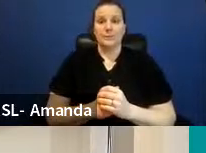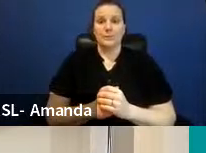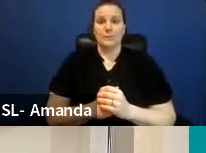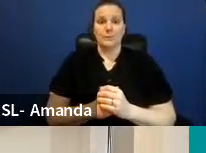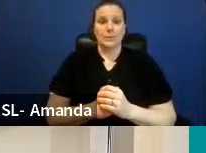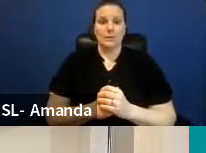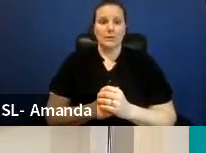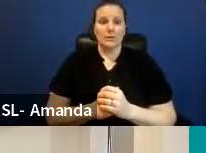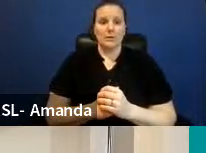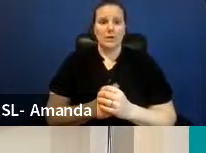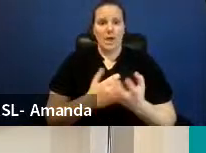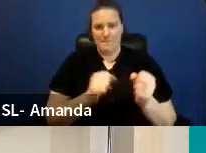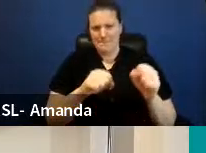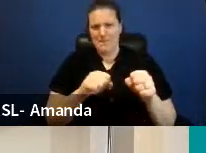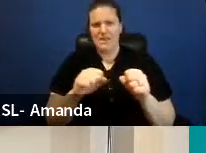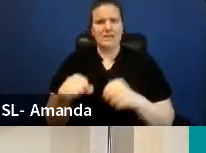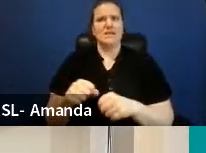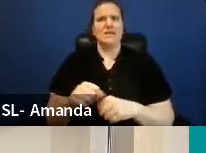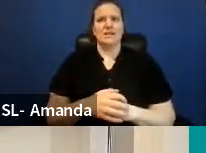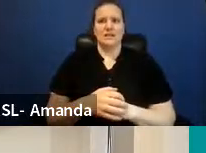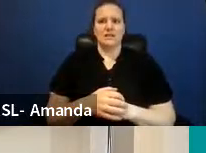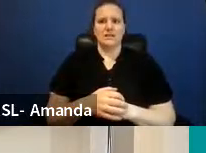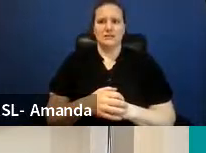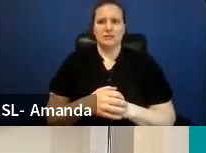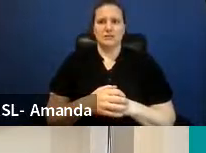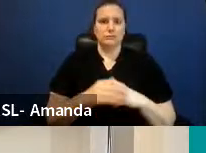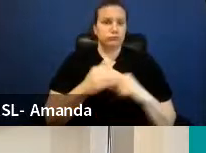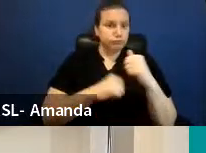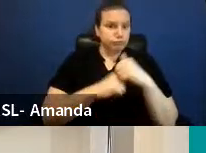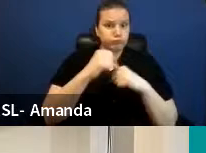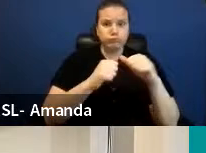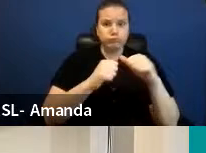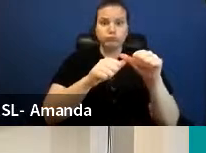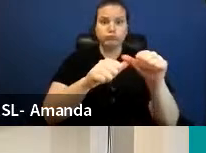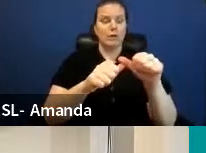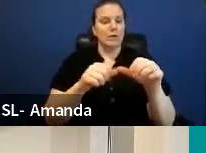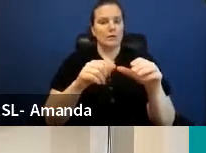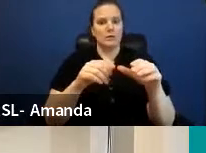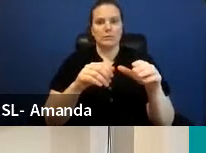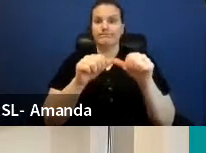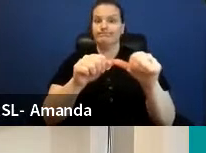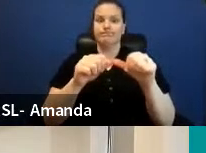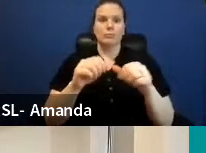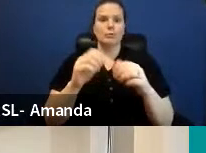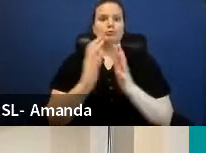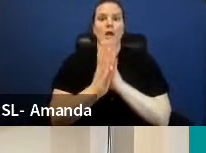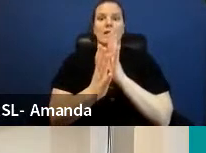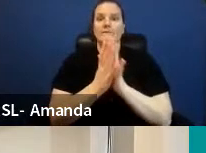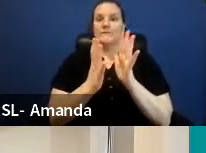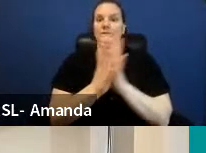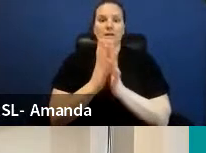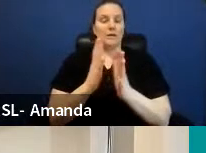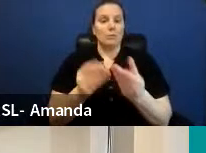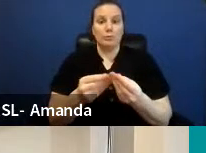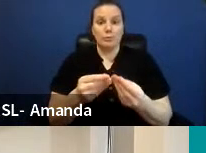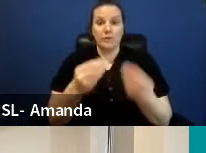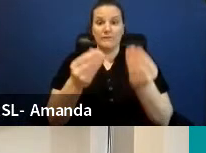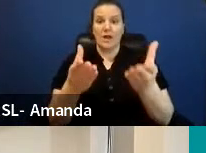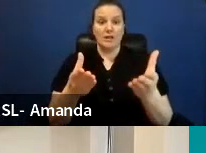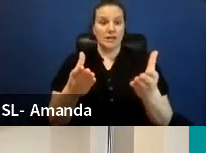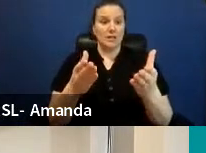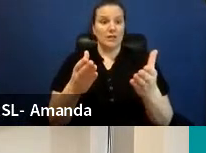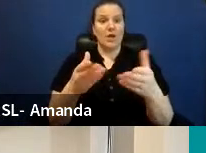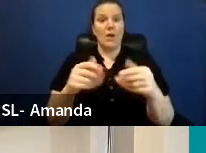the biddability, constructability, maintaining traffic, as well as providing opportunities for